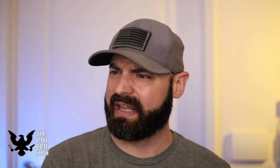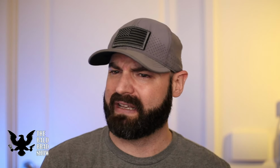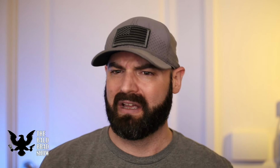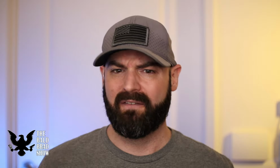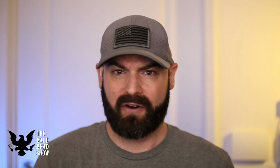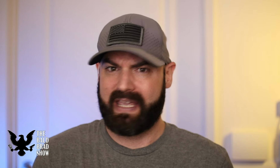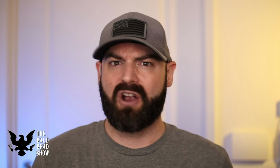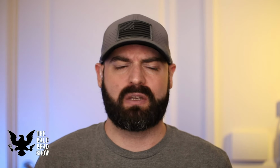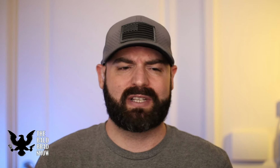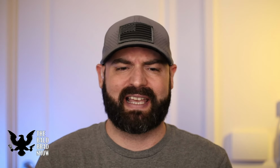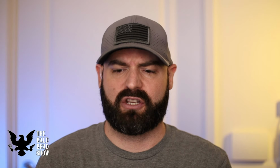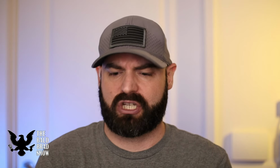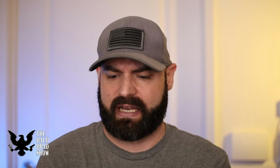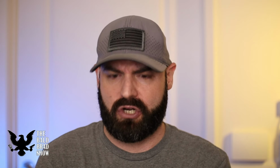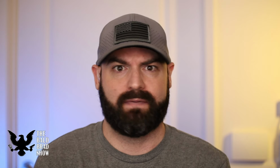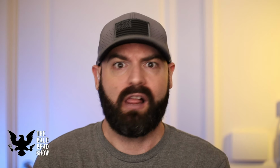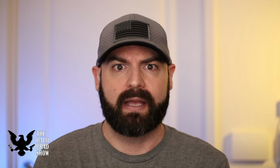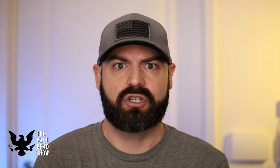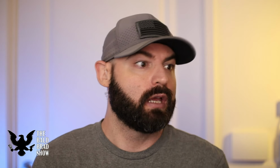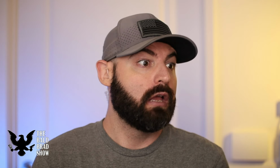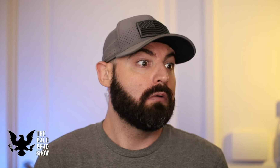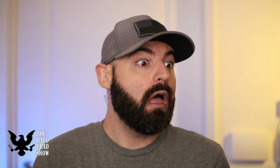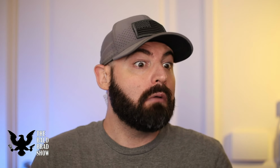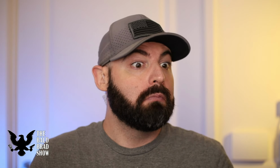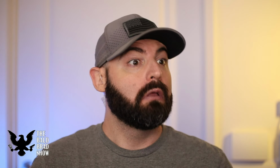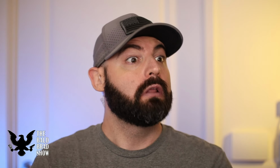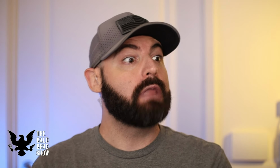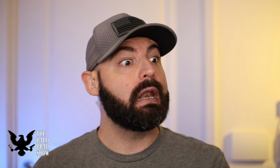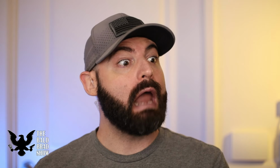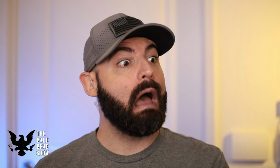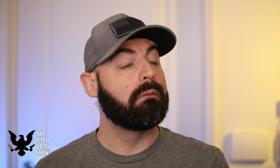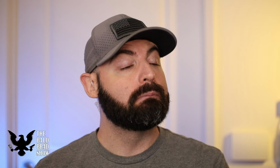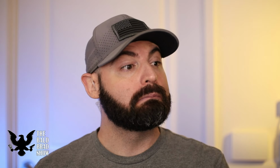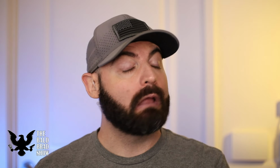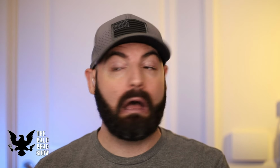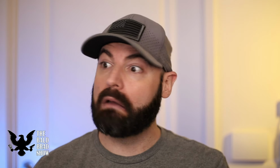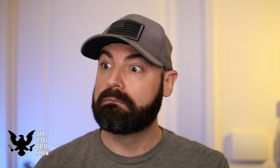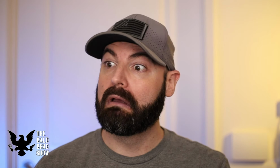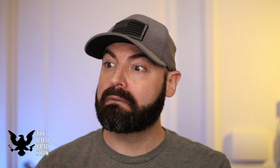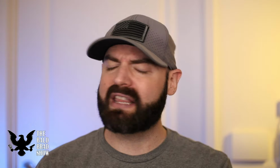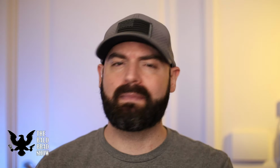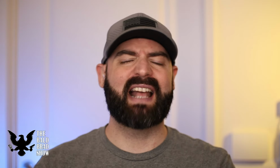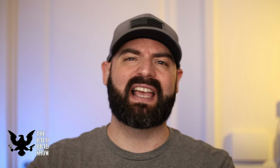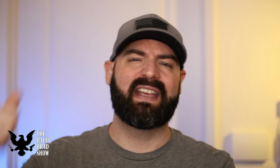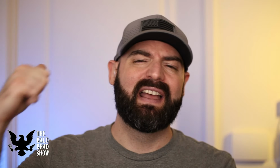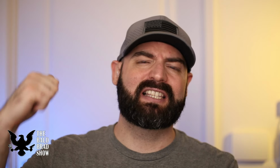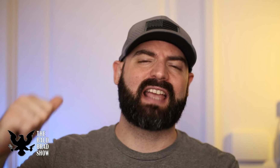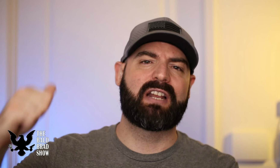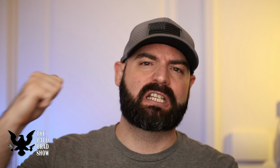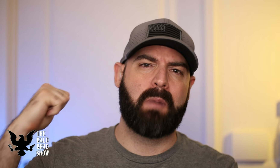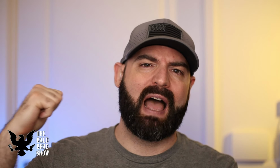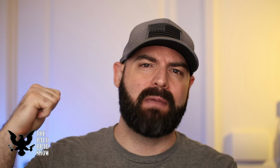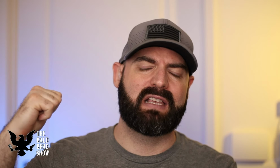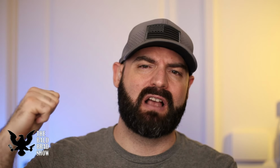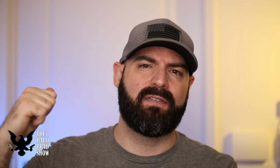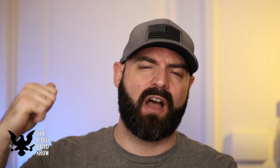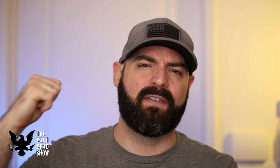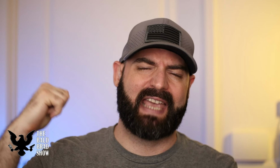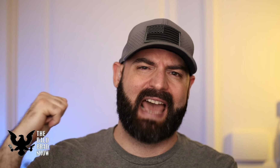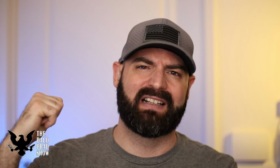and you're like, for years, it wasn't like it's just like a new development. Just, boom, didn't know. Right? I mean, that's like having a spy